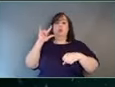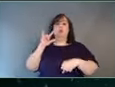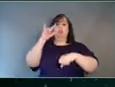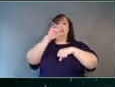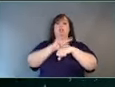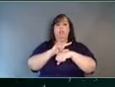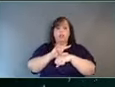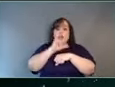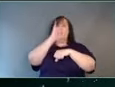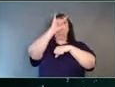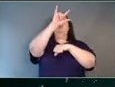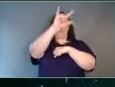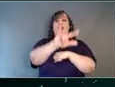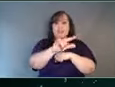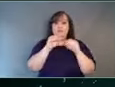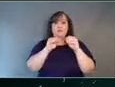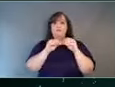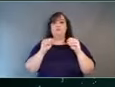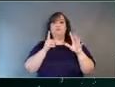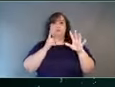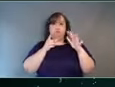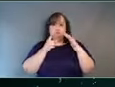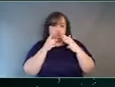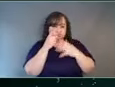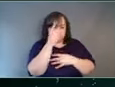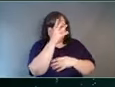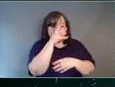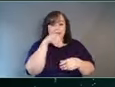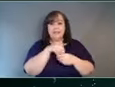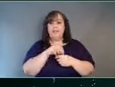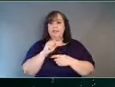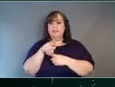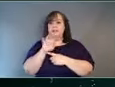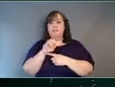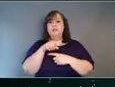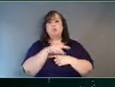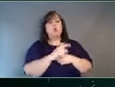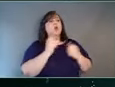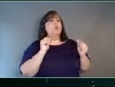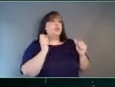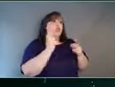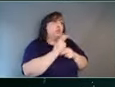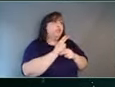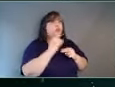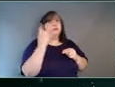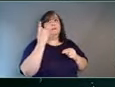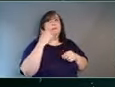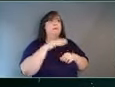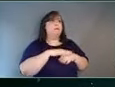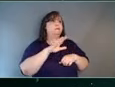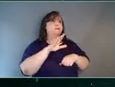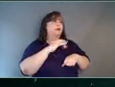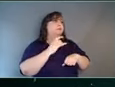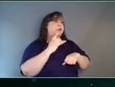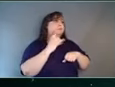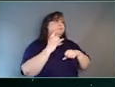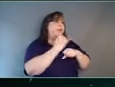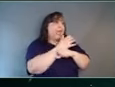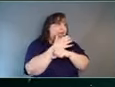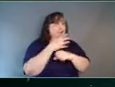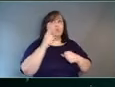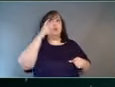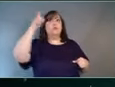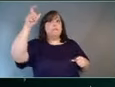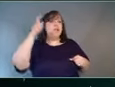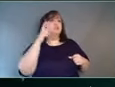situ resource utilization, which is using things on asteroids or on the moon, for example, to get